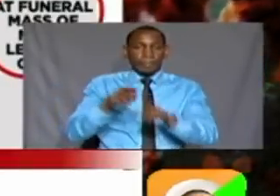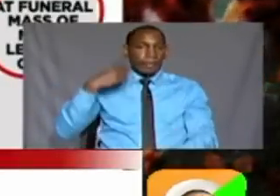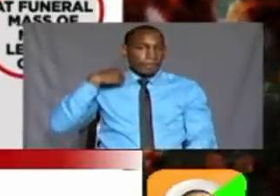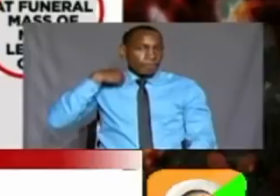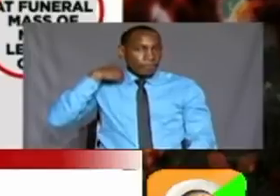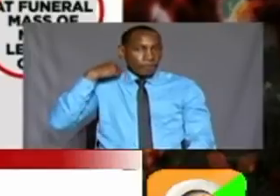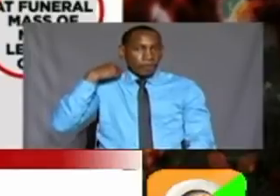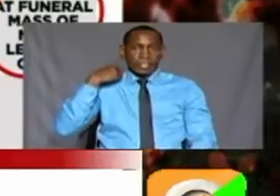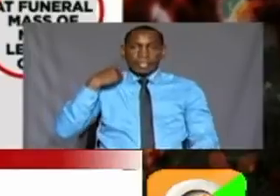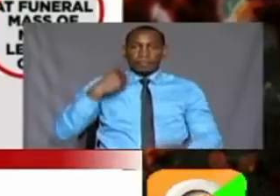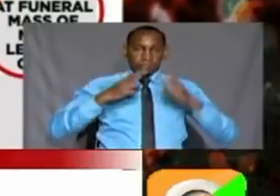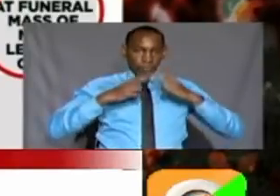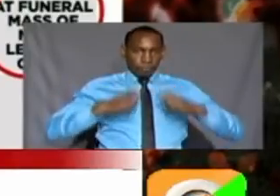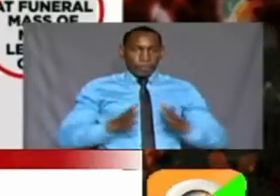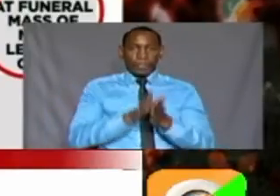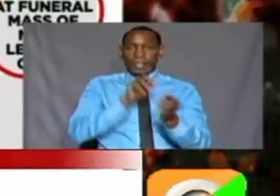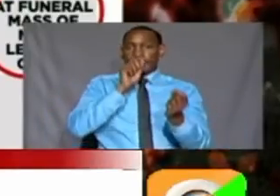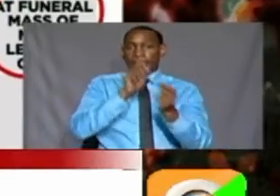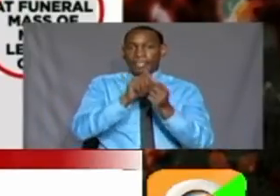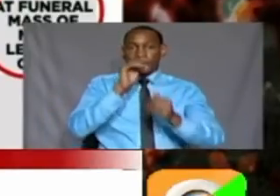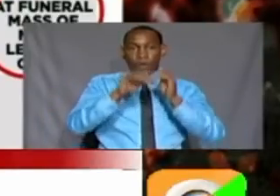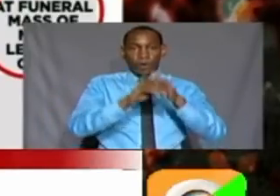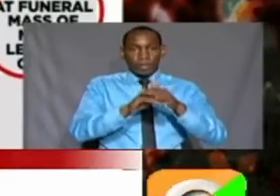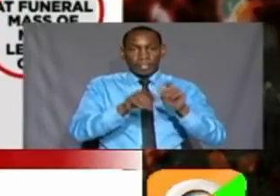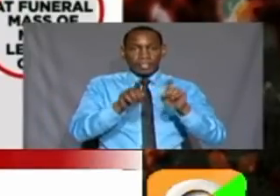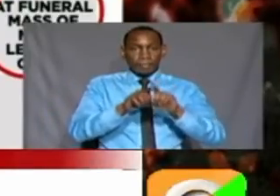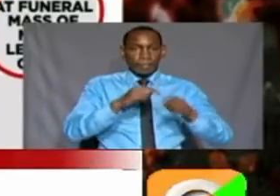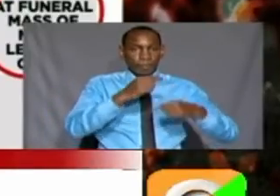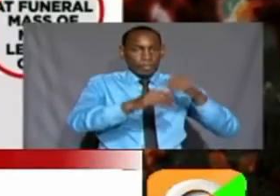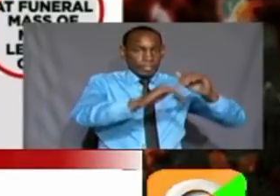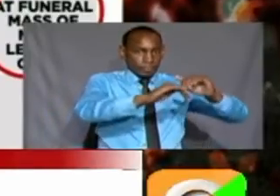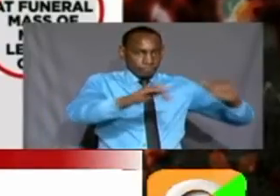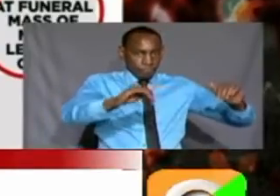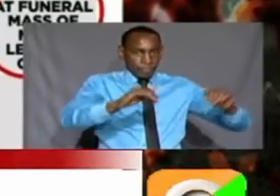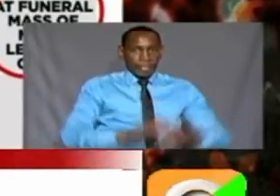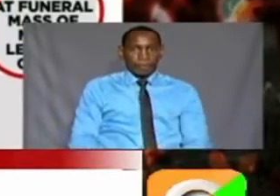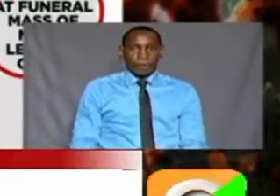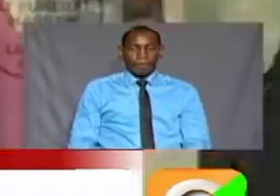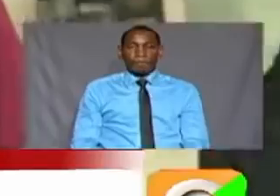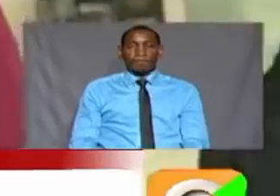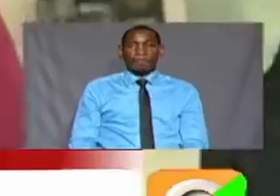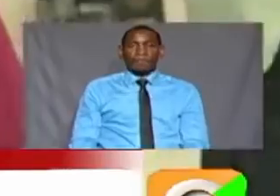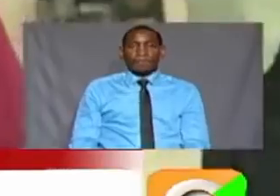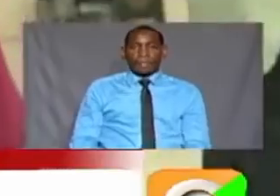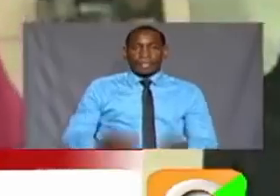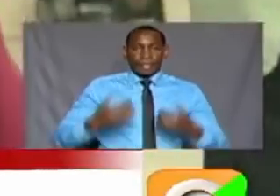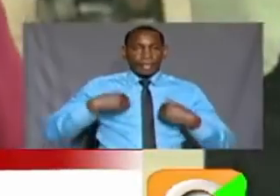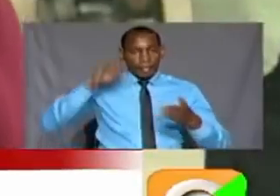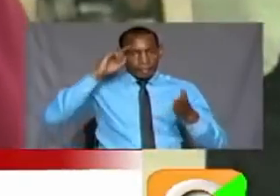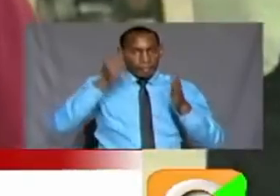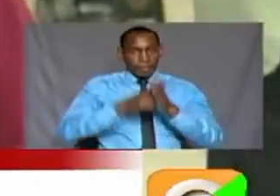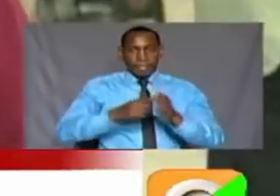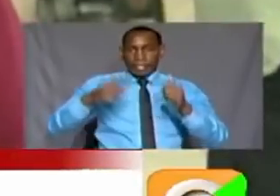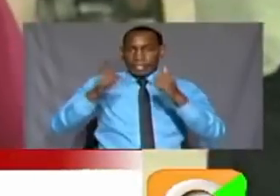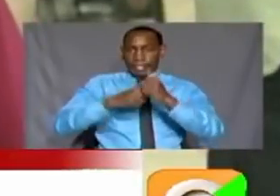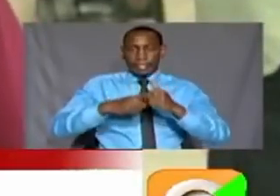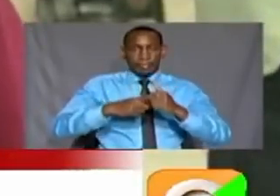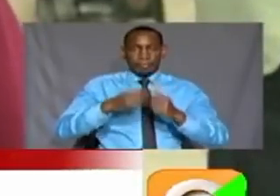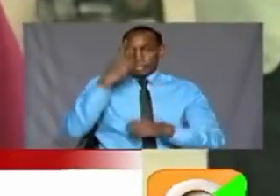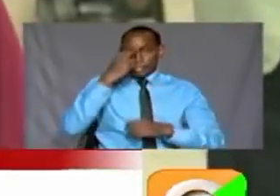health officials for screening and testing, all of them placed under quarantine. We have identified six suspect